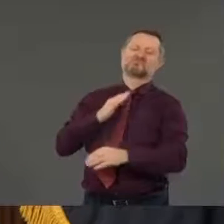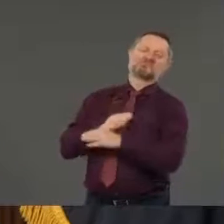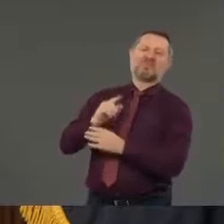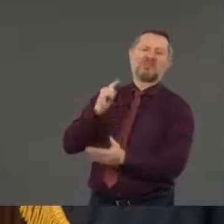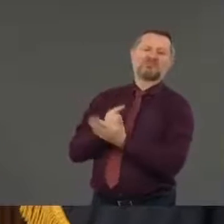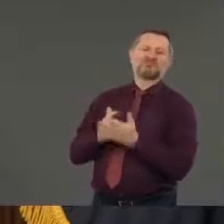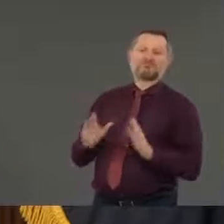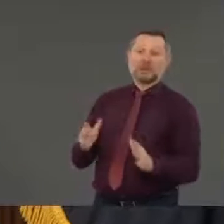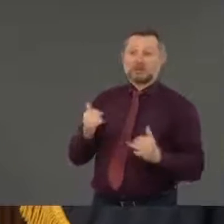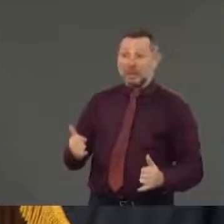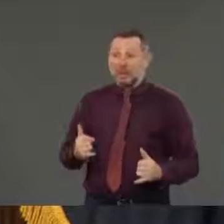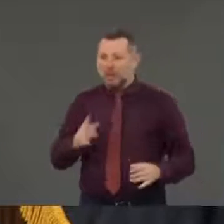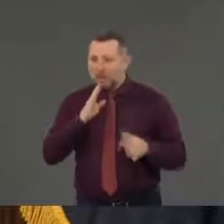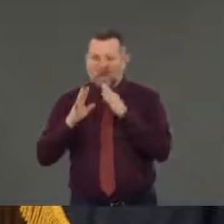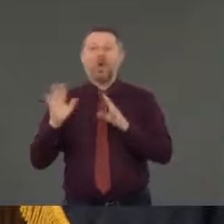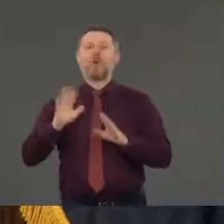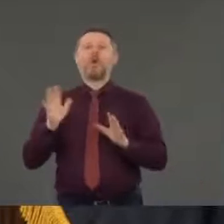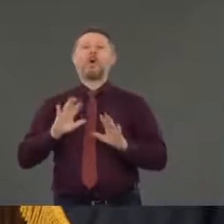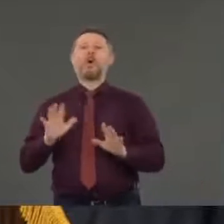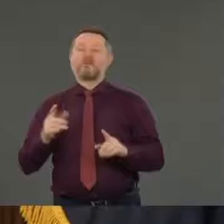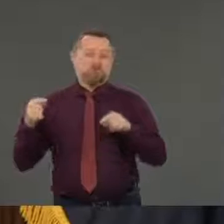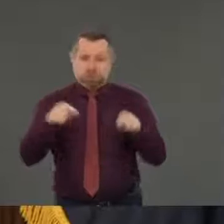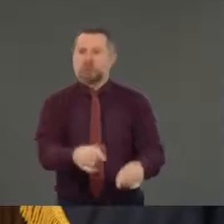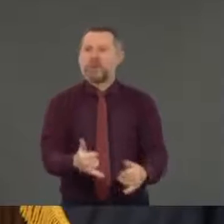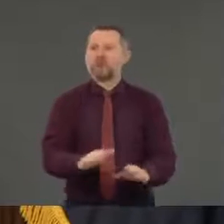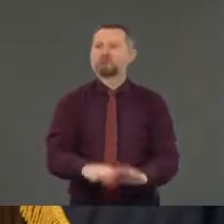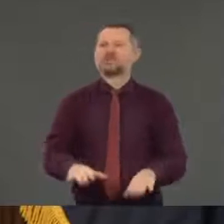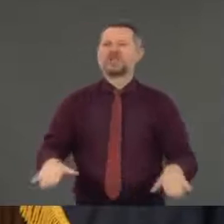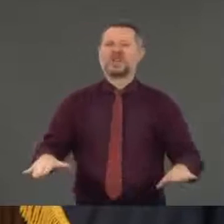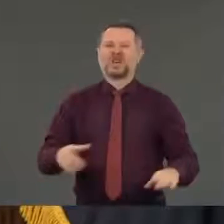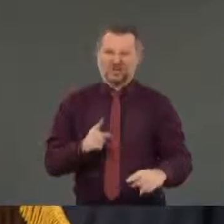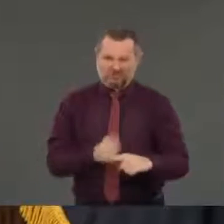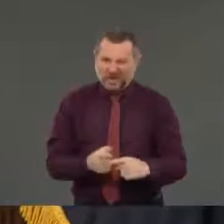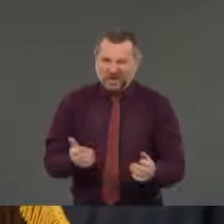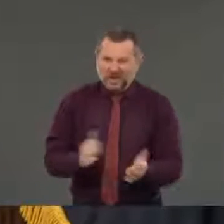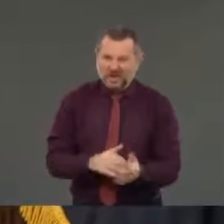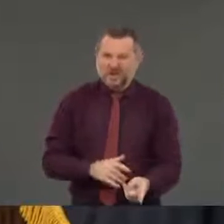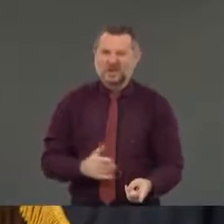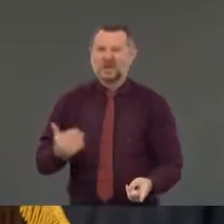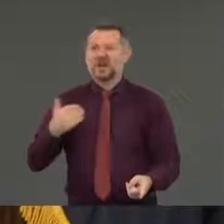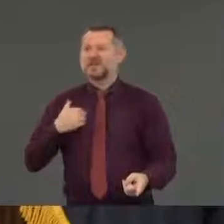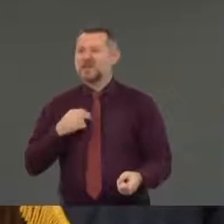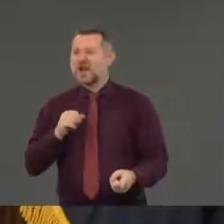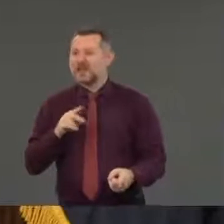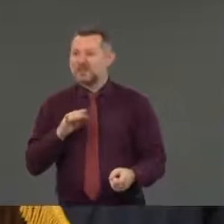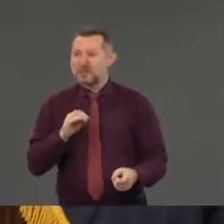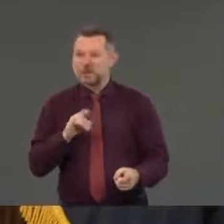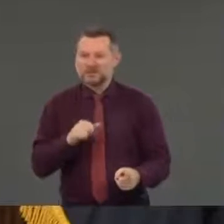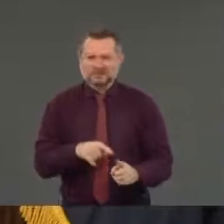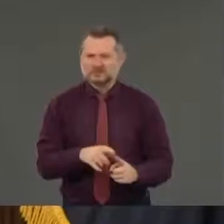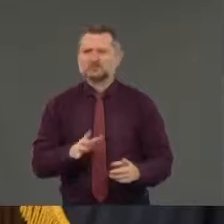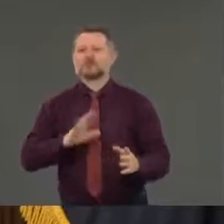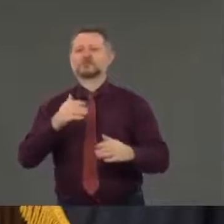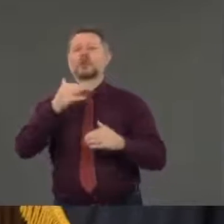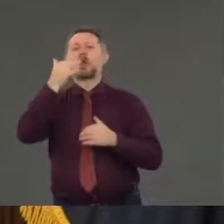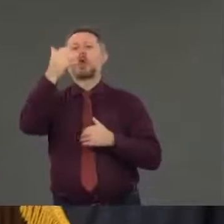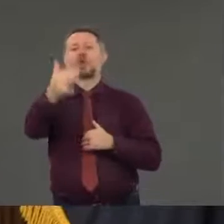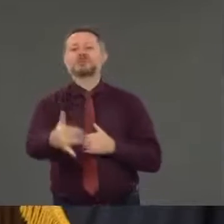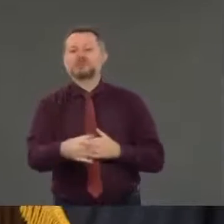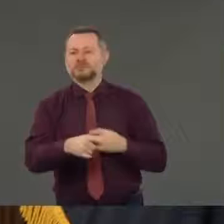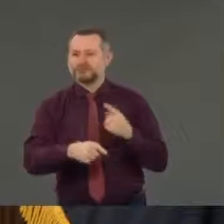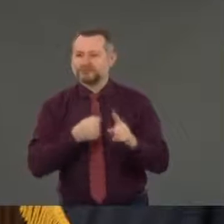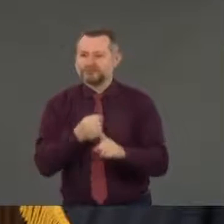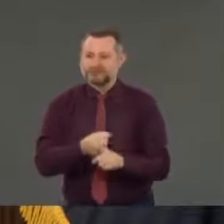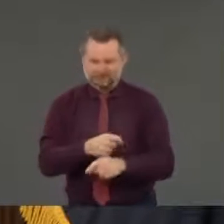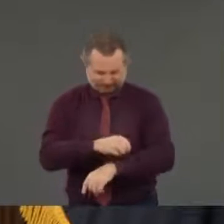in children, where they got infected, they had the antibodies, and then they had a response after the fact, an inflammatory